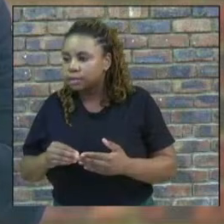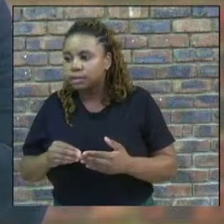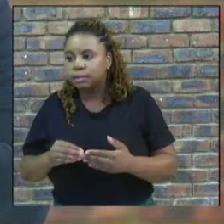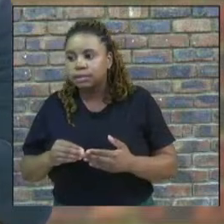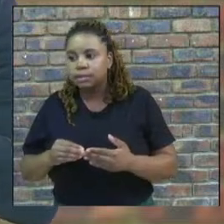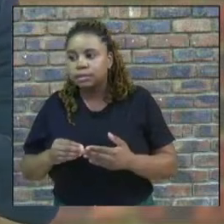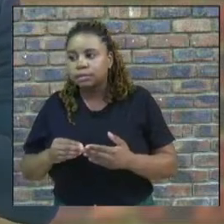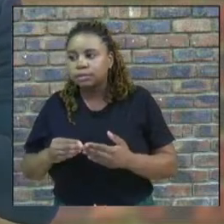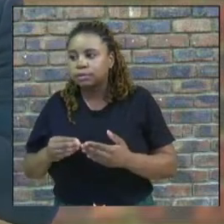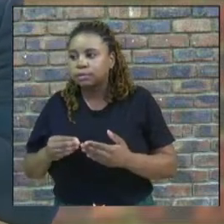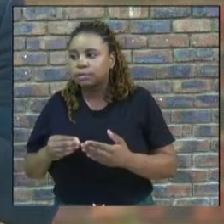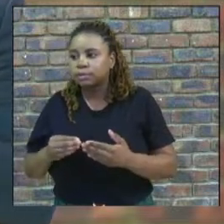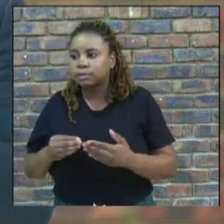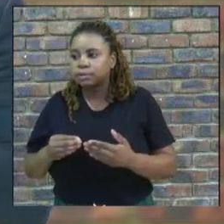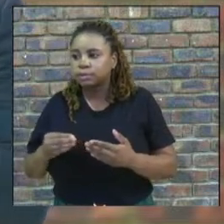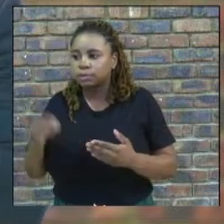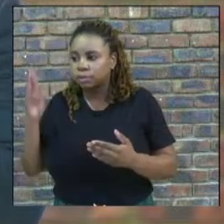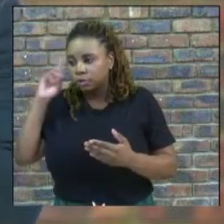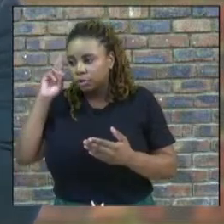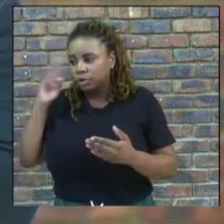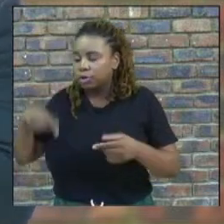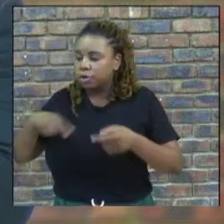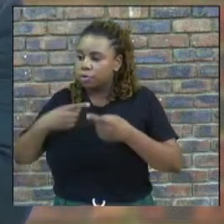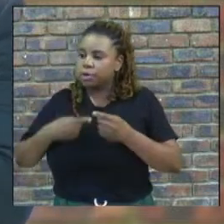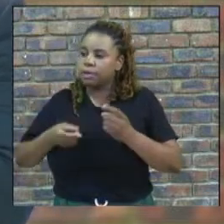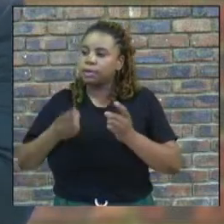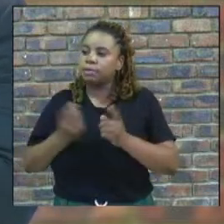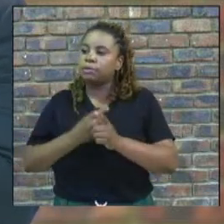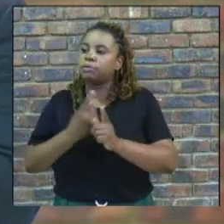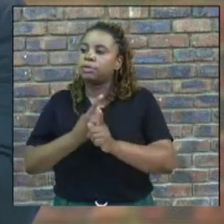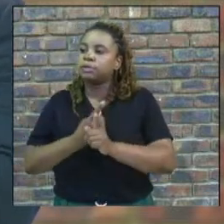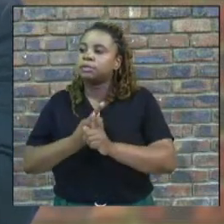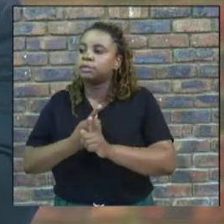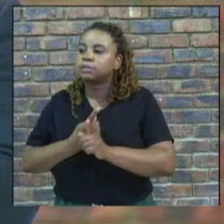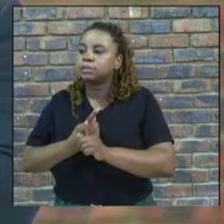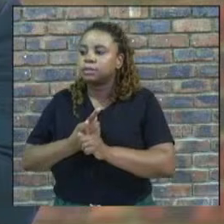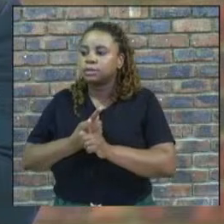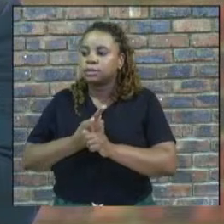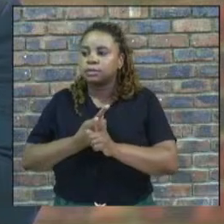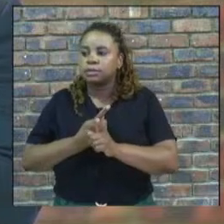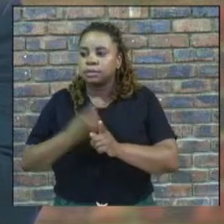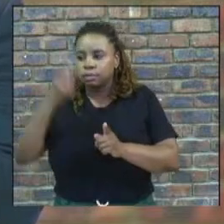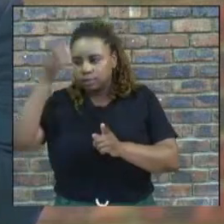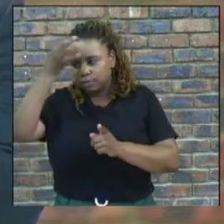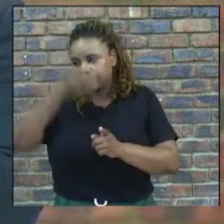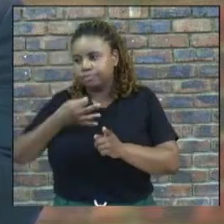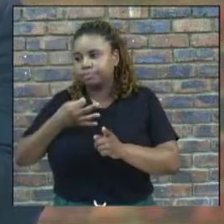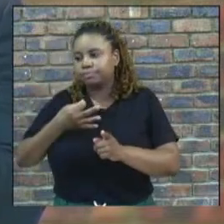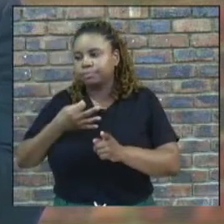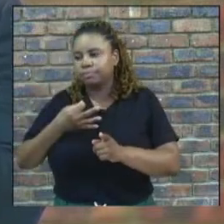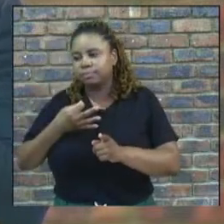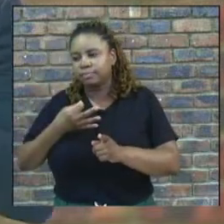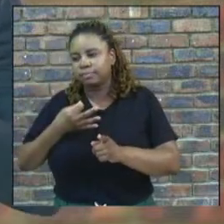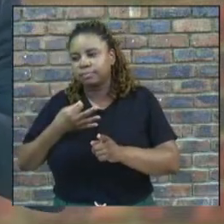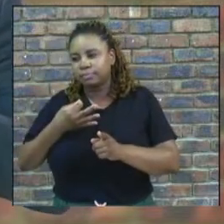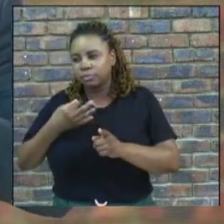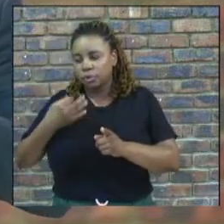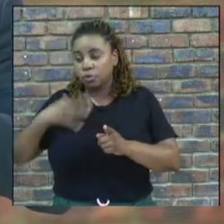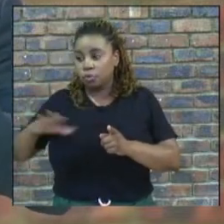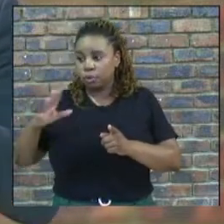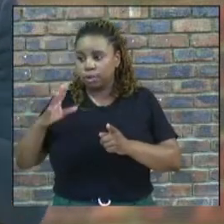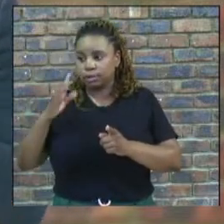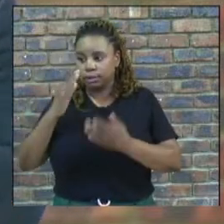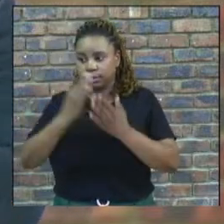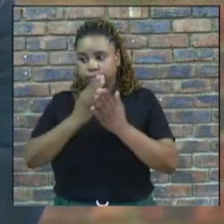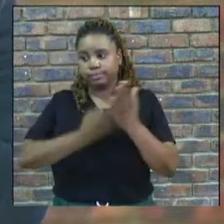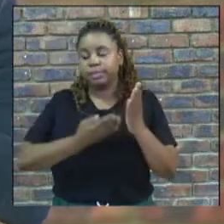fronting, right? So also in terms of this bill, we